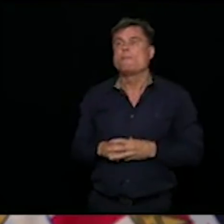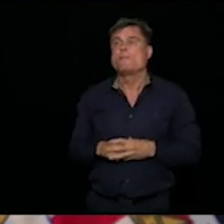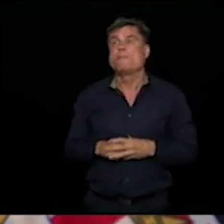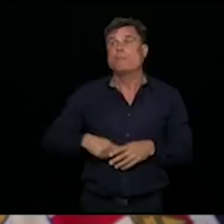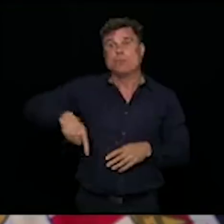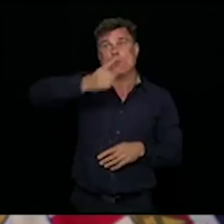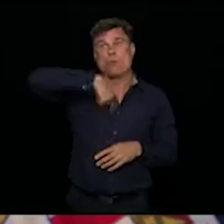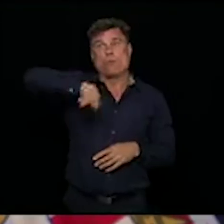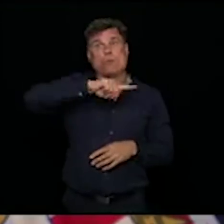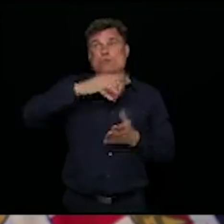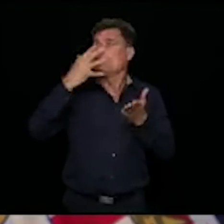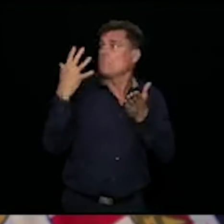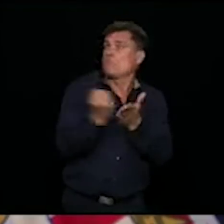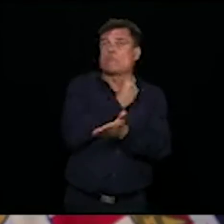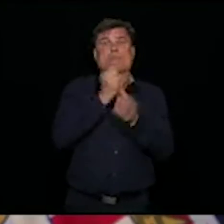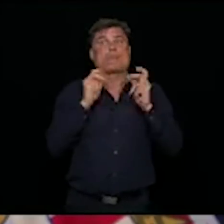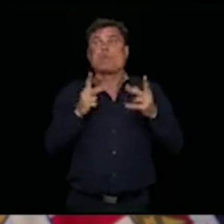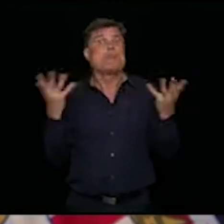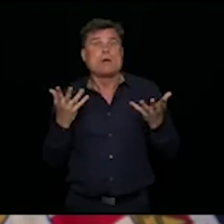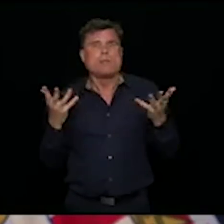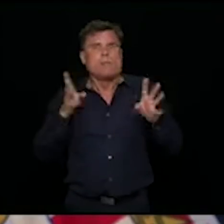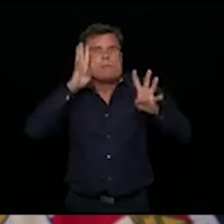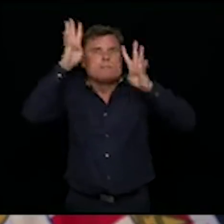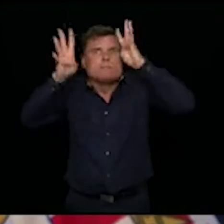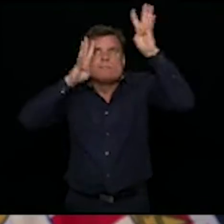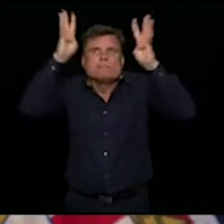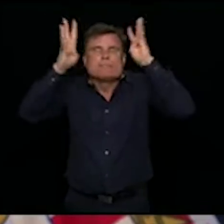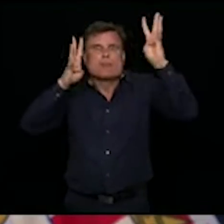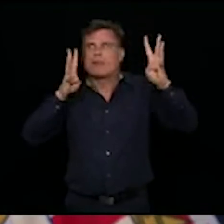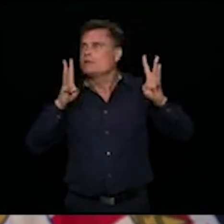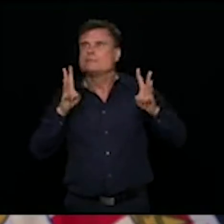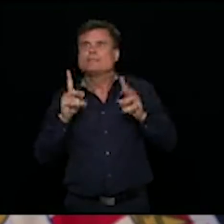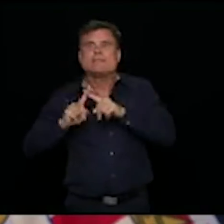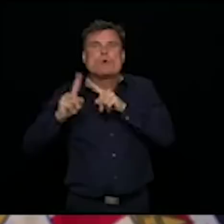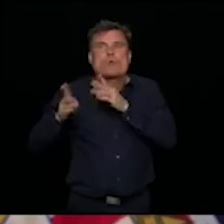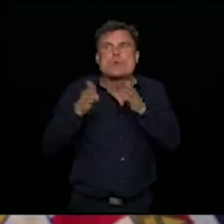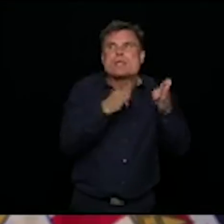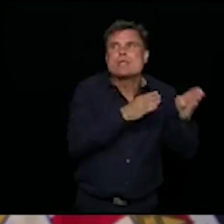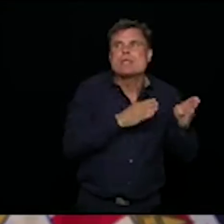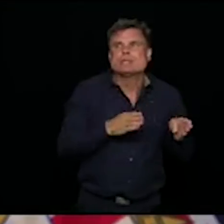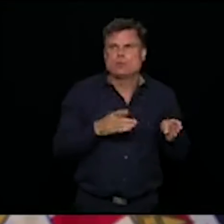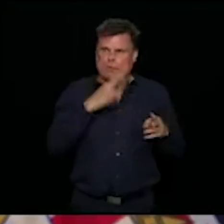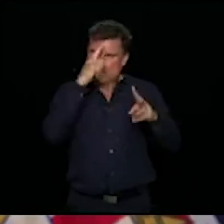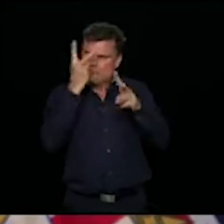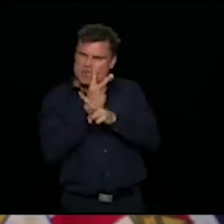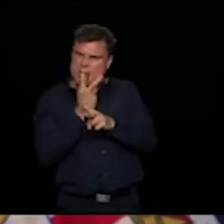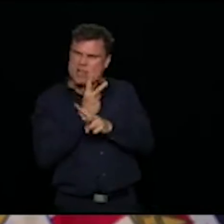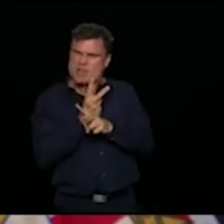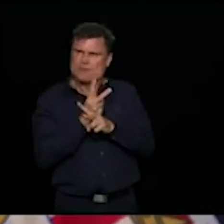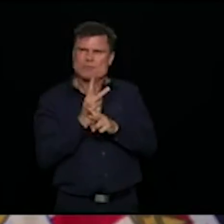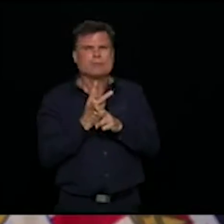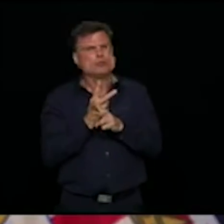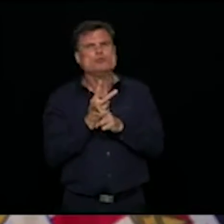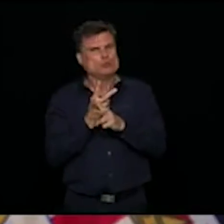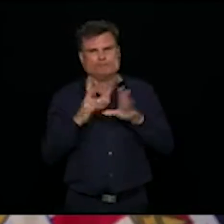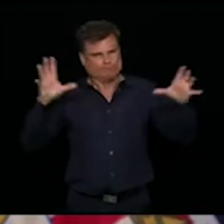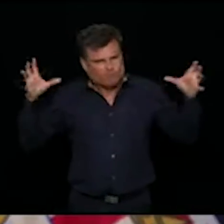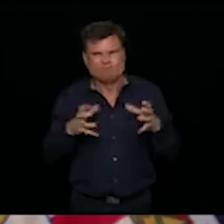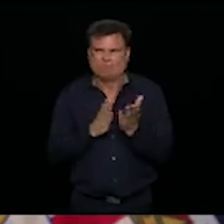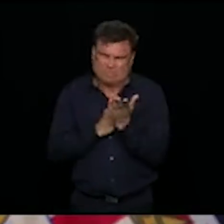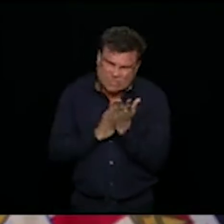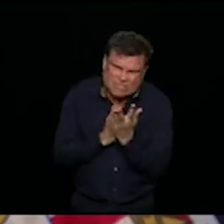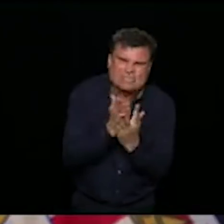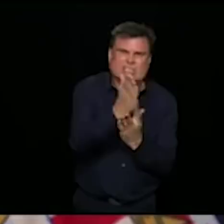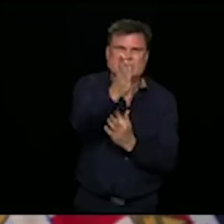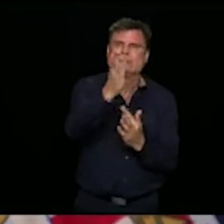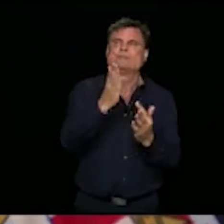important opportunity for innovation and for engaging with students across our school system and how we can manage